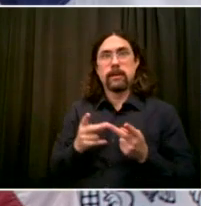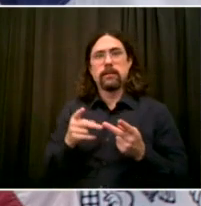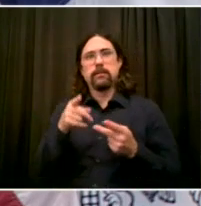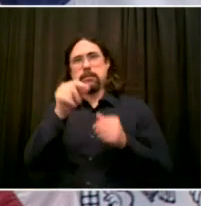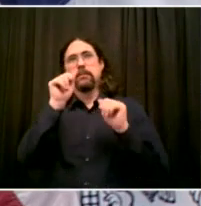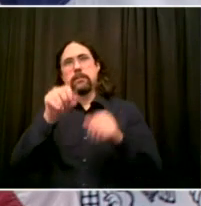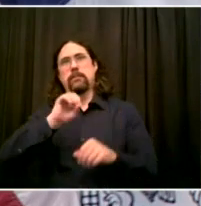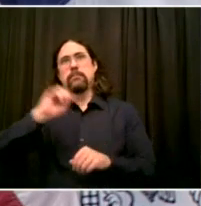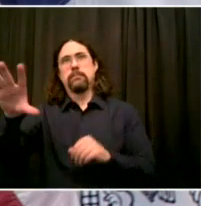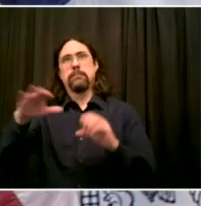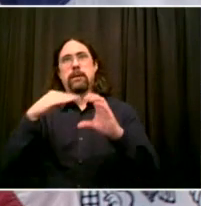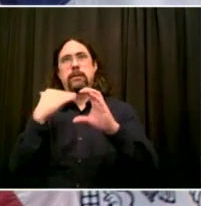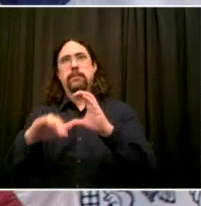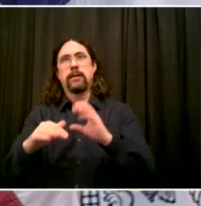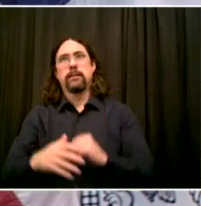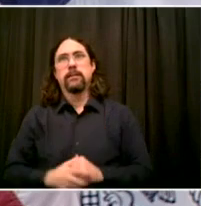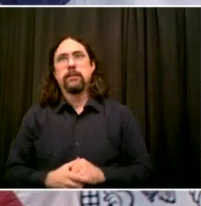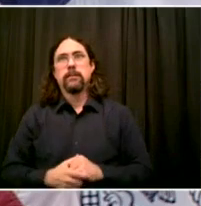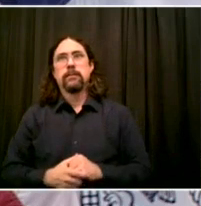is